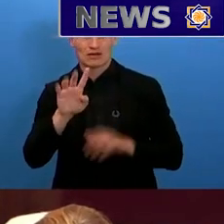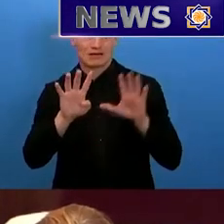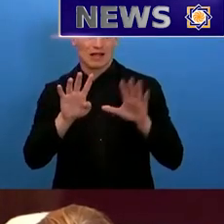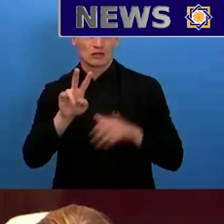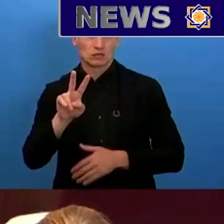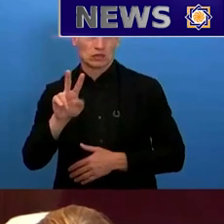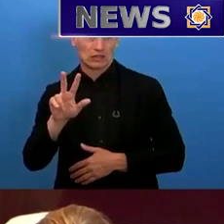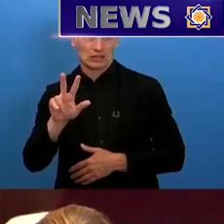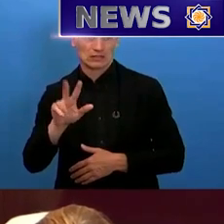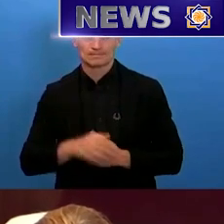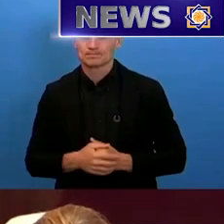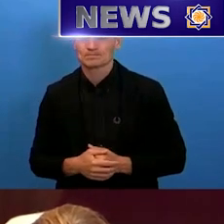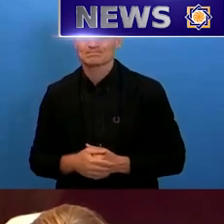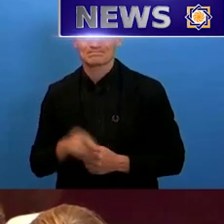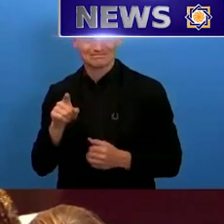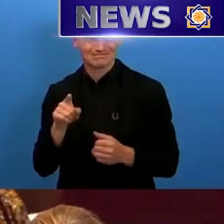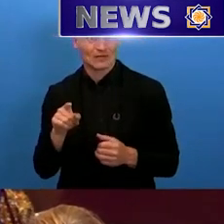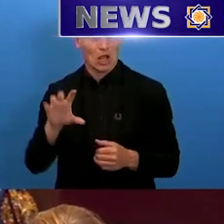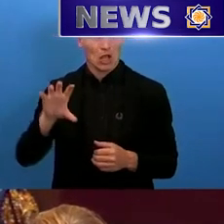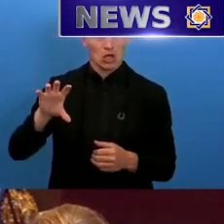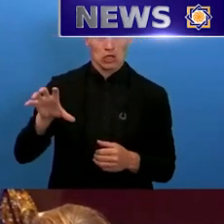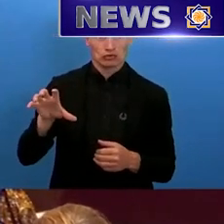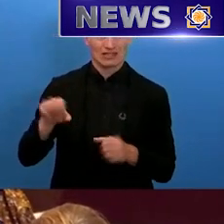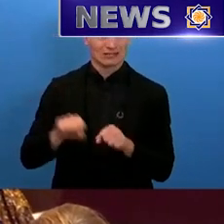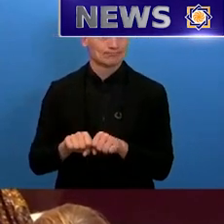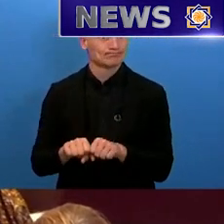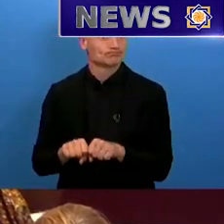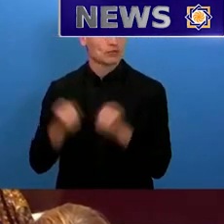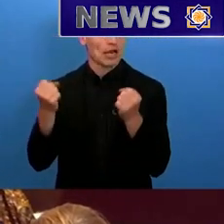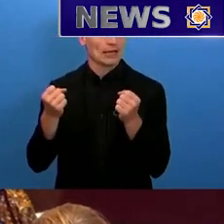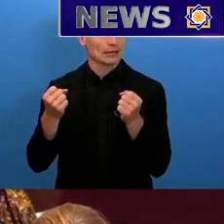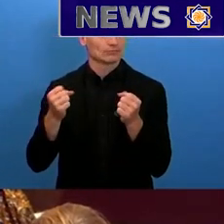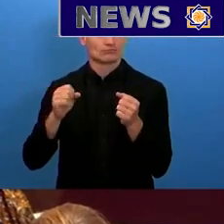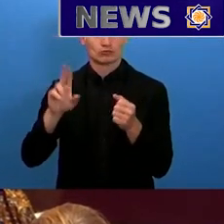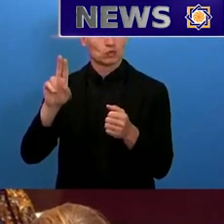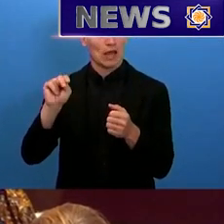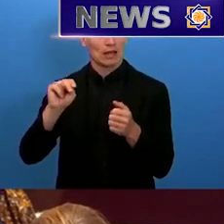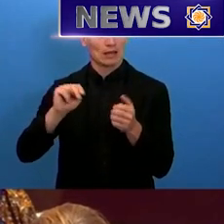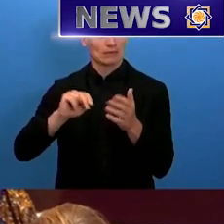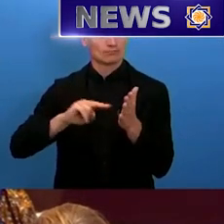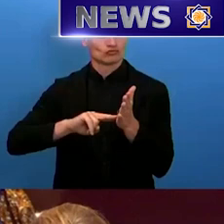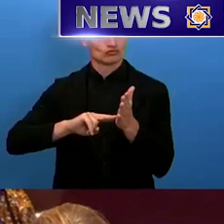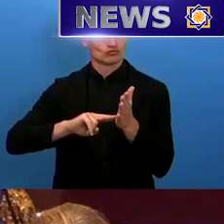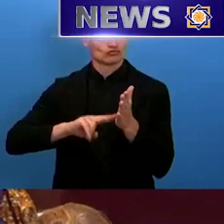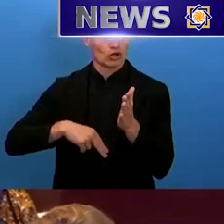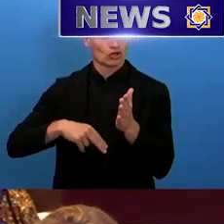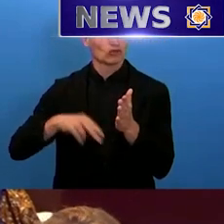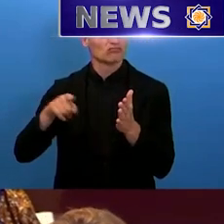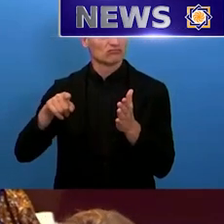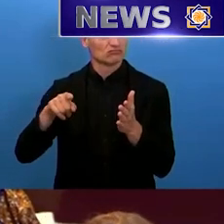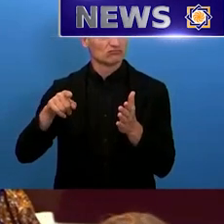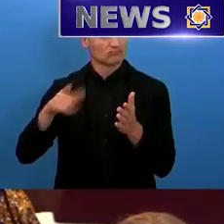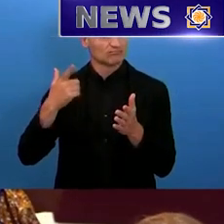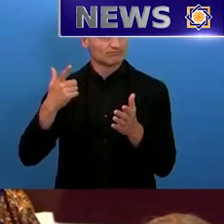apply to the court, in particular to the European Court of Human Rights, in order to achieve justice, noted the President, Mr. Armenag Aprahamian.